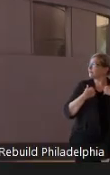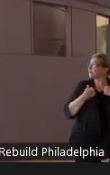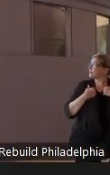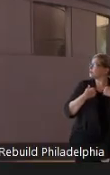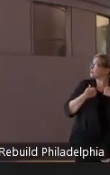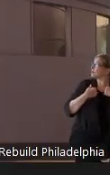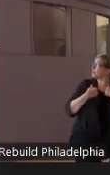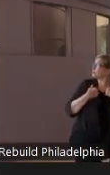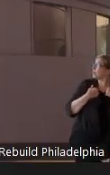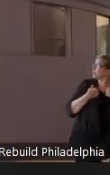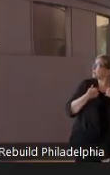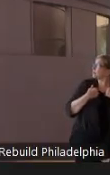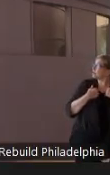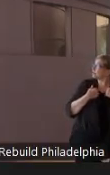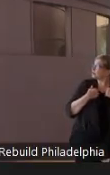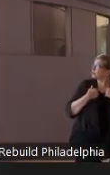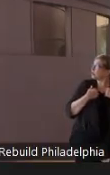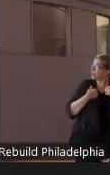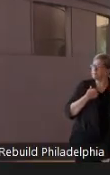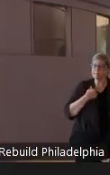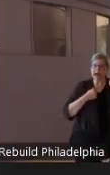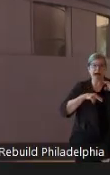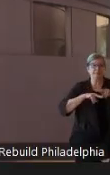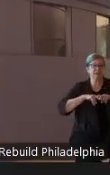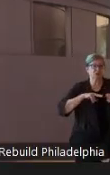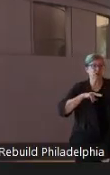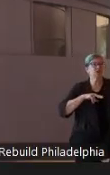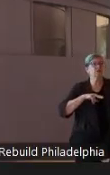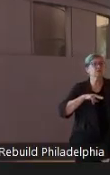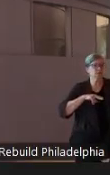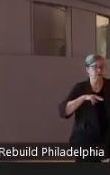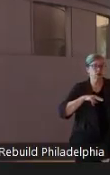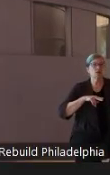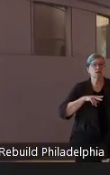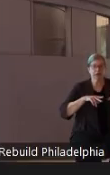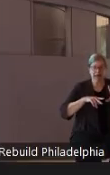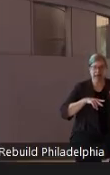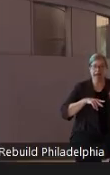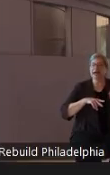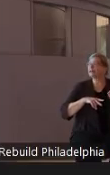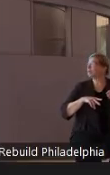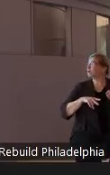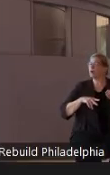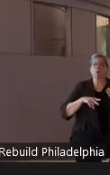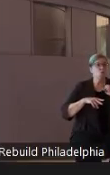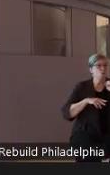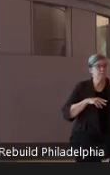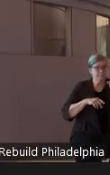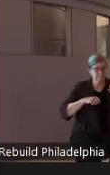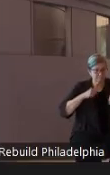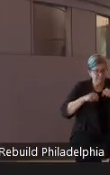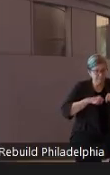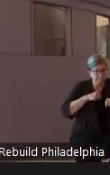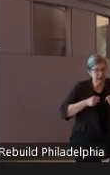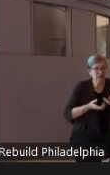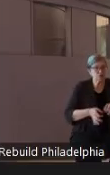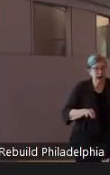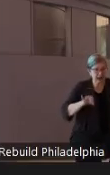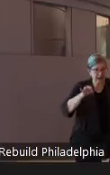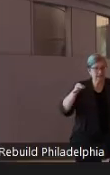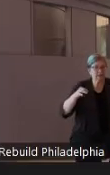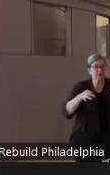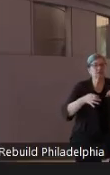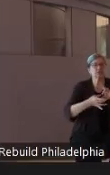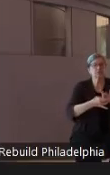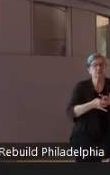bike racks, and trash receptacles. All of the furniture is the Parks and Rec standard, which will help